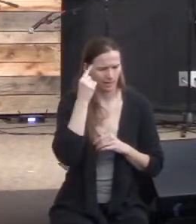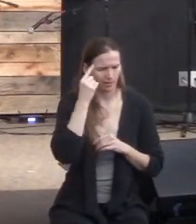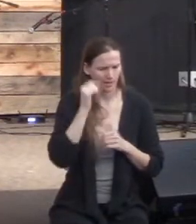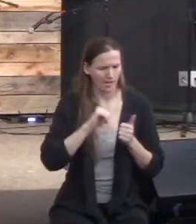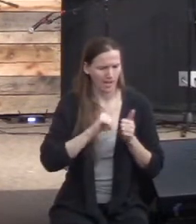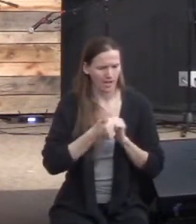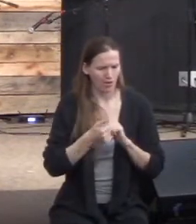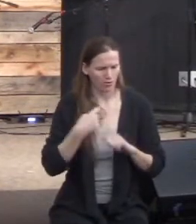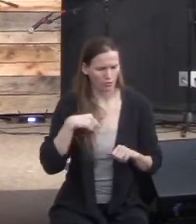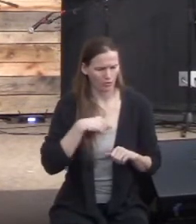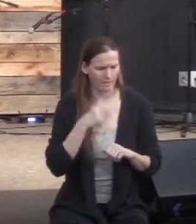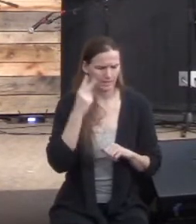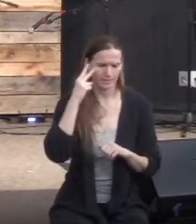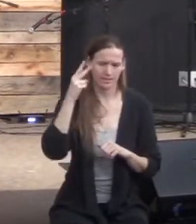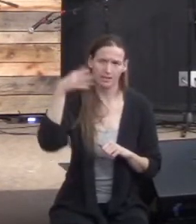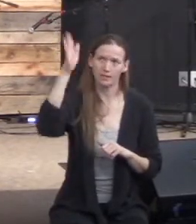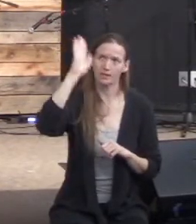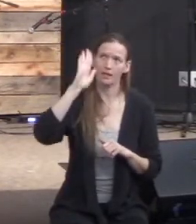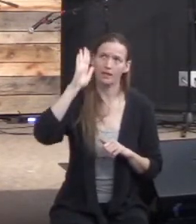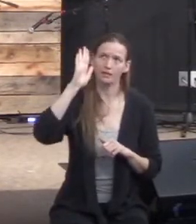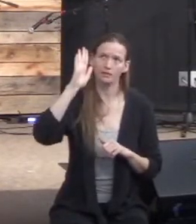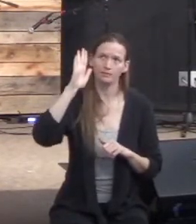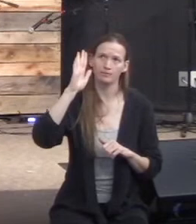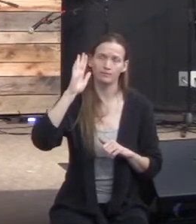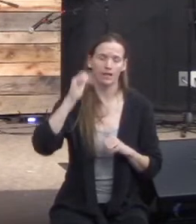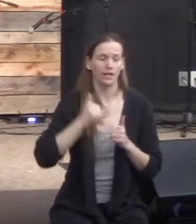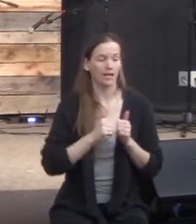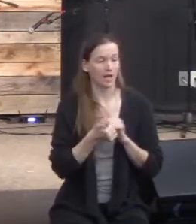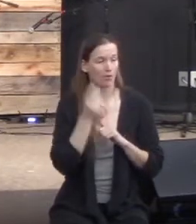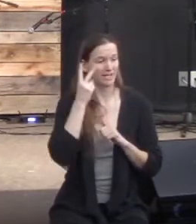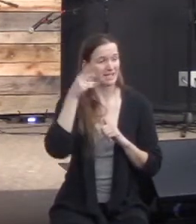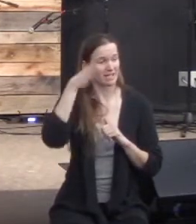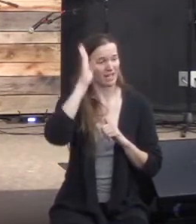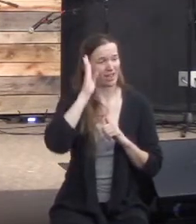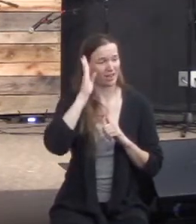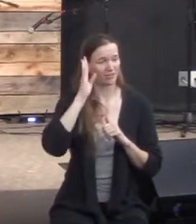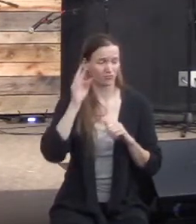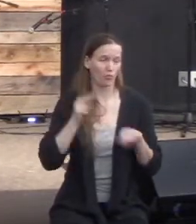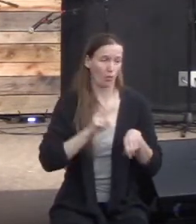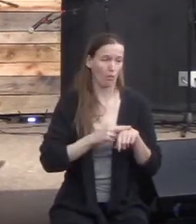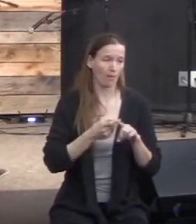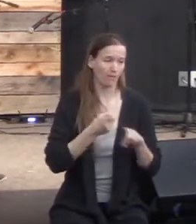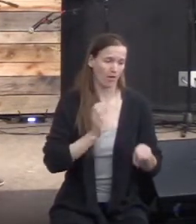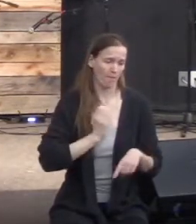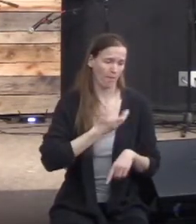is when we think back on our past. You know, as individuals, we can't help it. We're American.